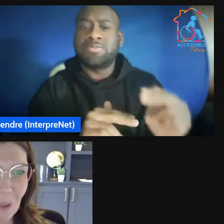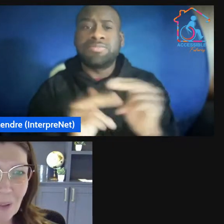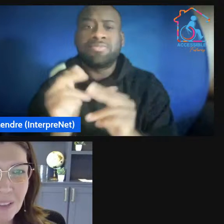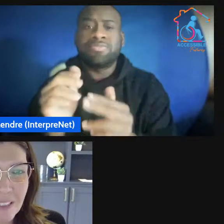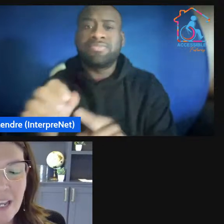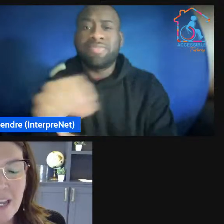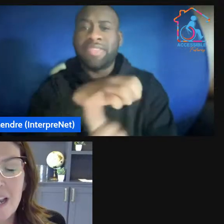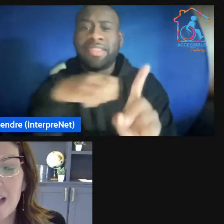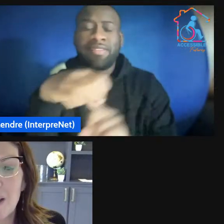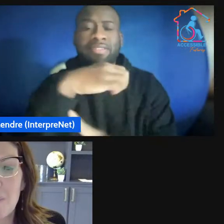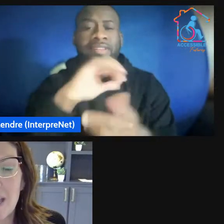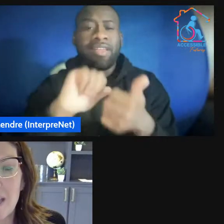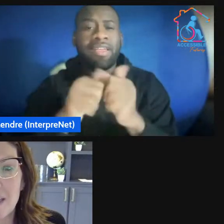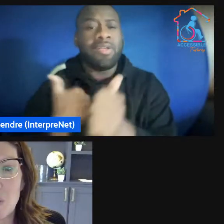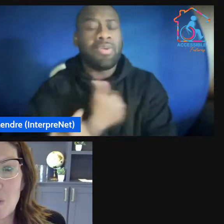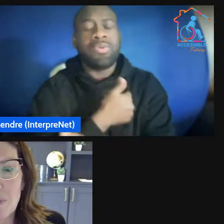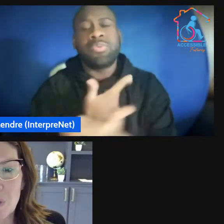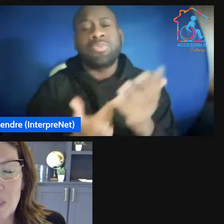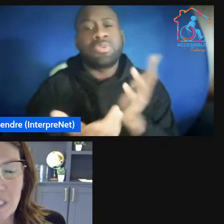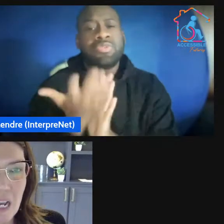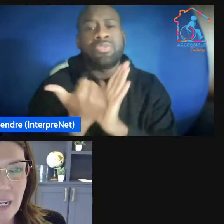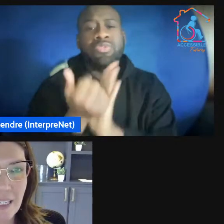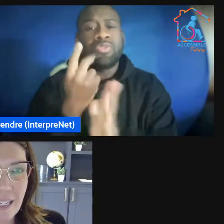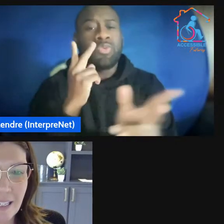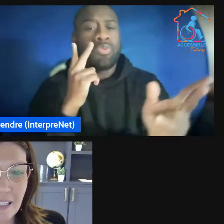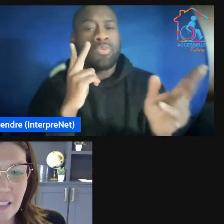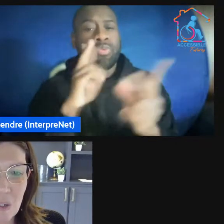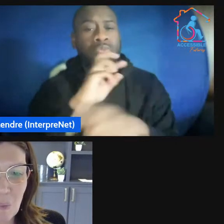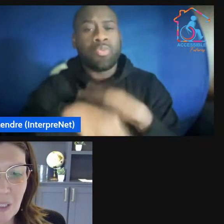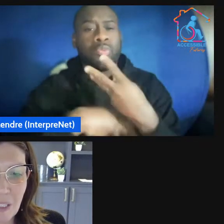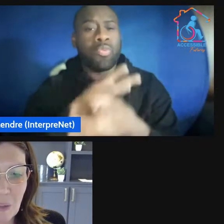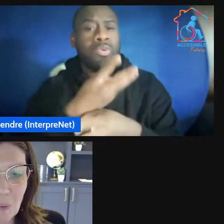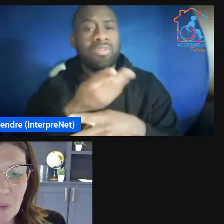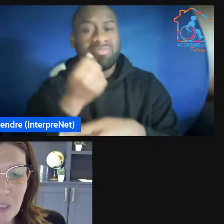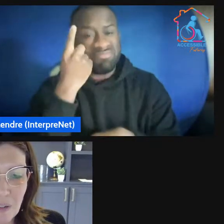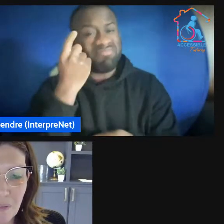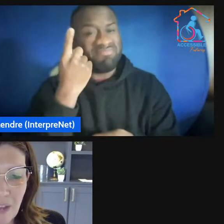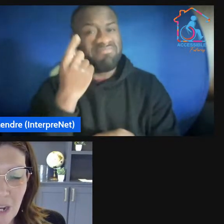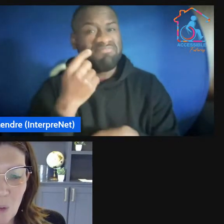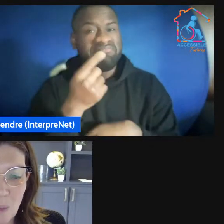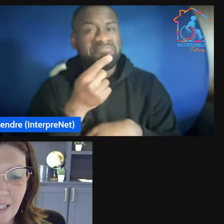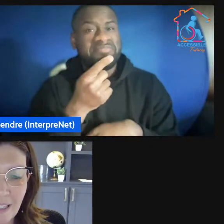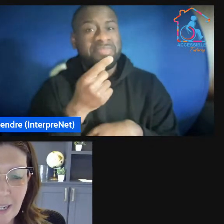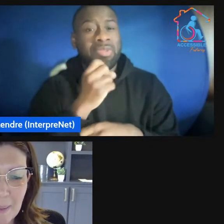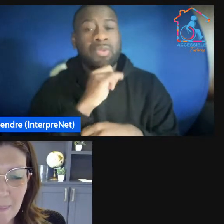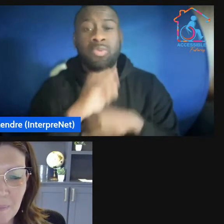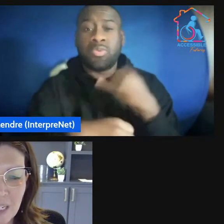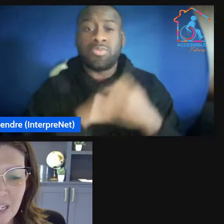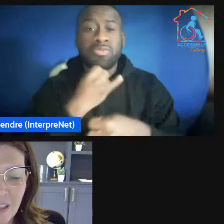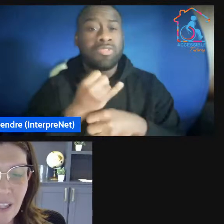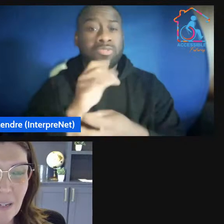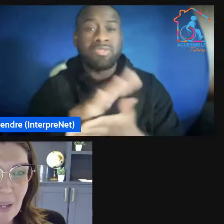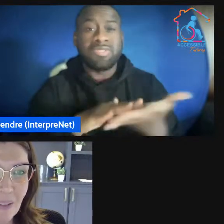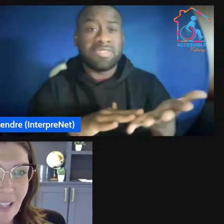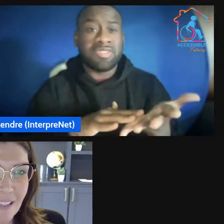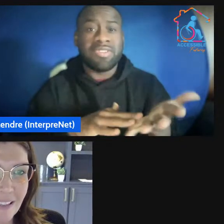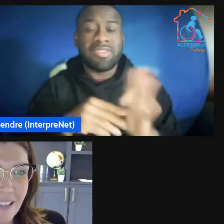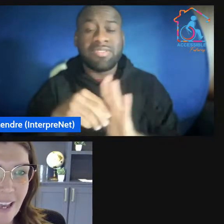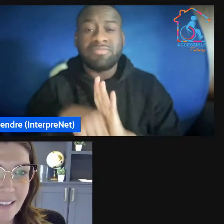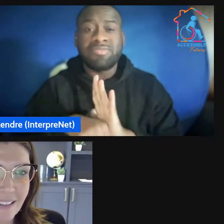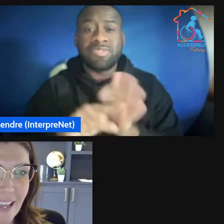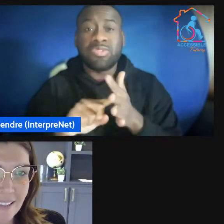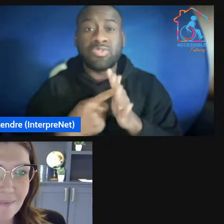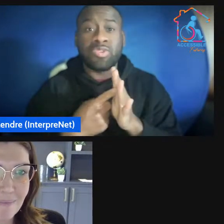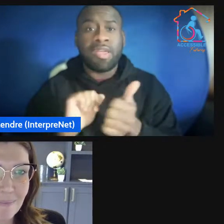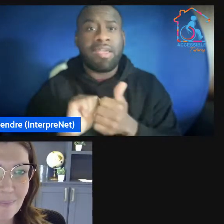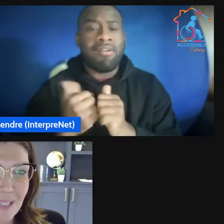view the world. And universal design is really the root of how we think about the lens